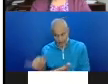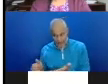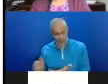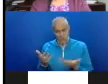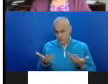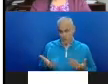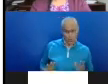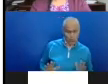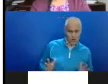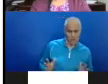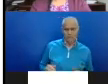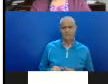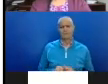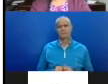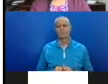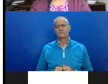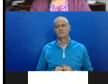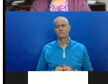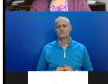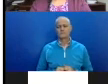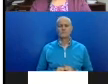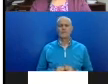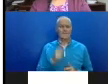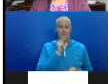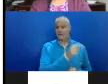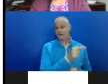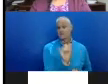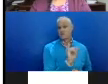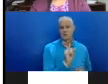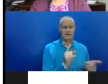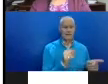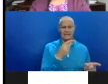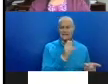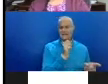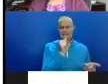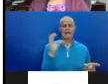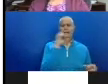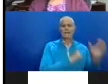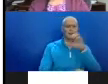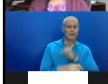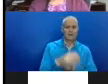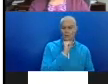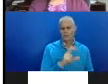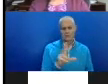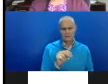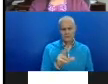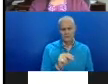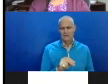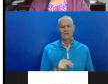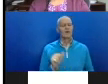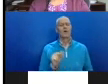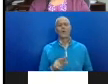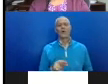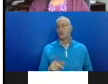want, and talking about that for him too, so he's not making assumptions about that, or even the assumptions that she